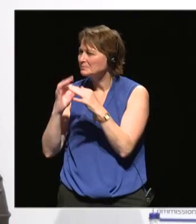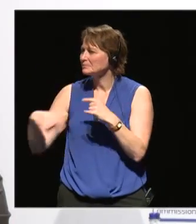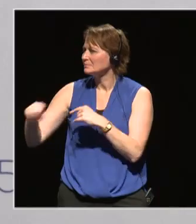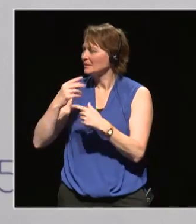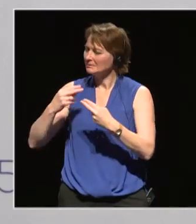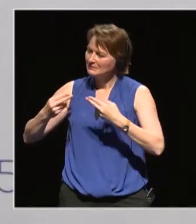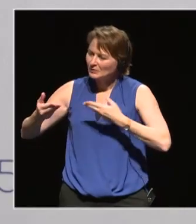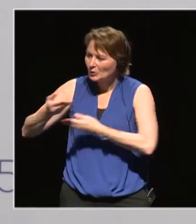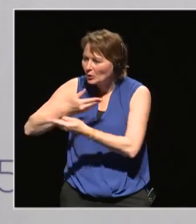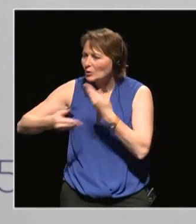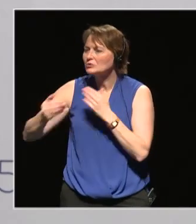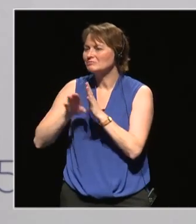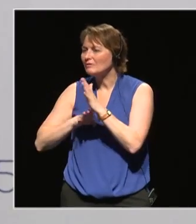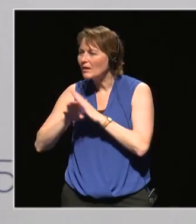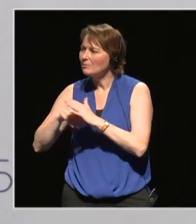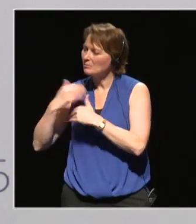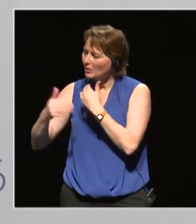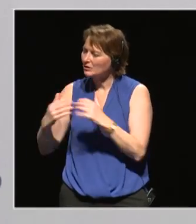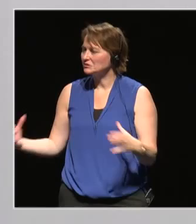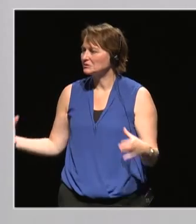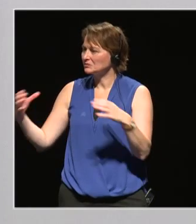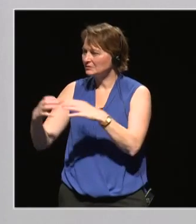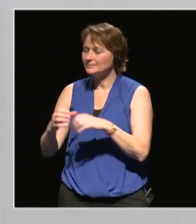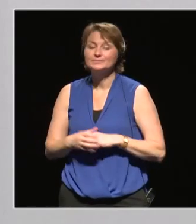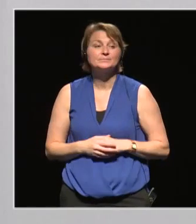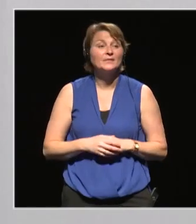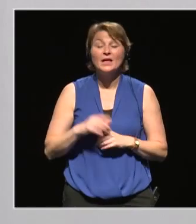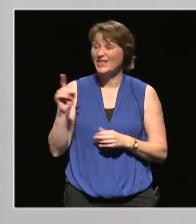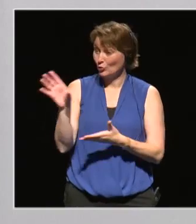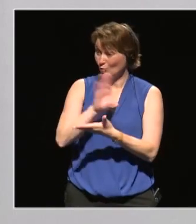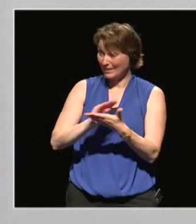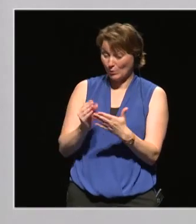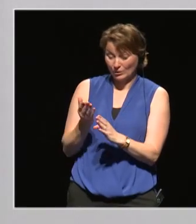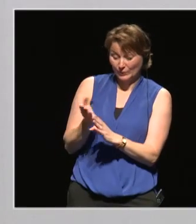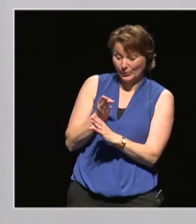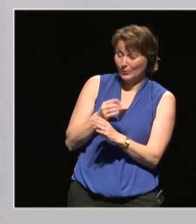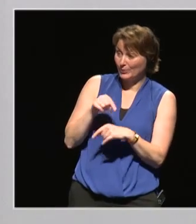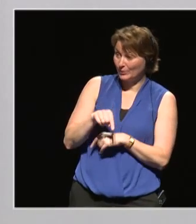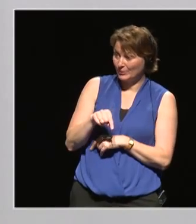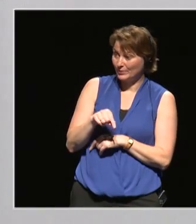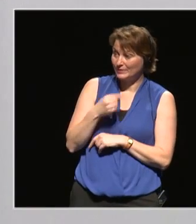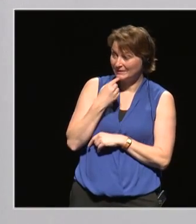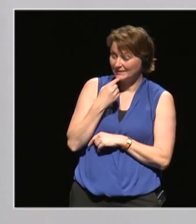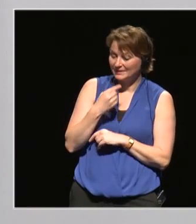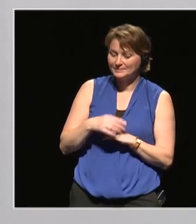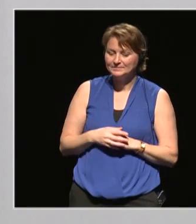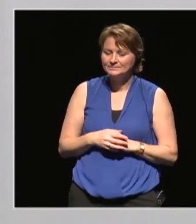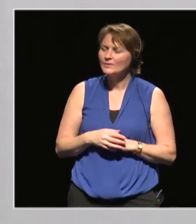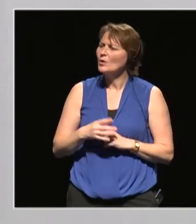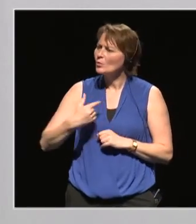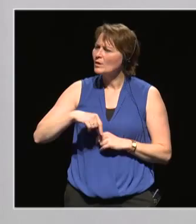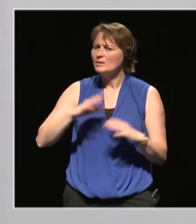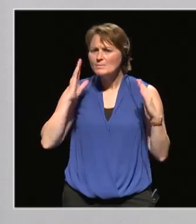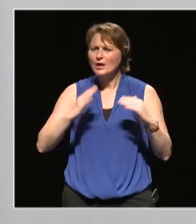and the development process can be brought together. At the beginning of that report, I said, we all need to